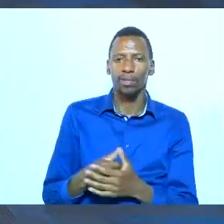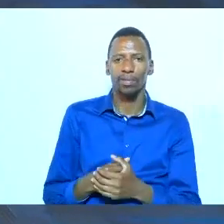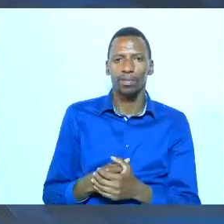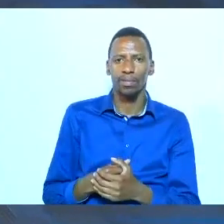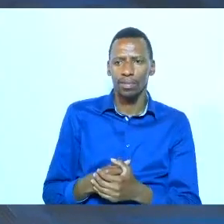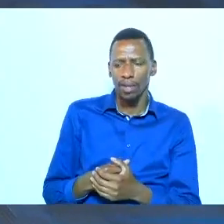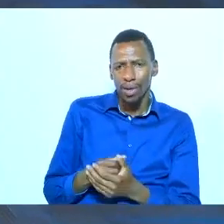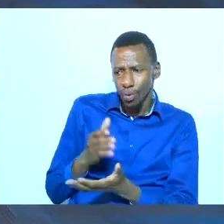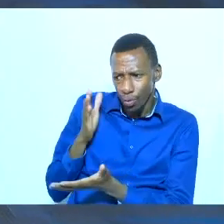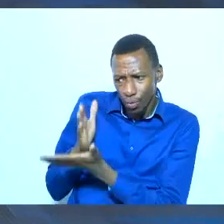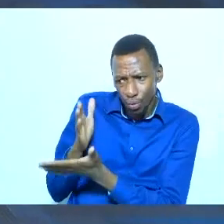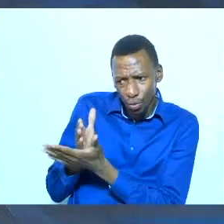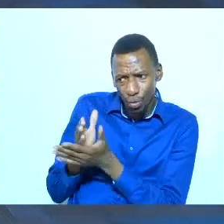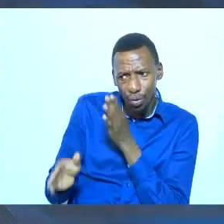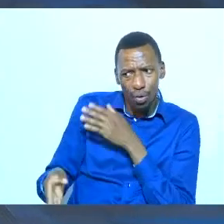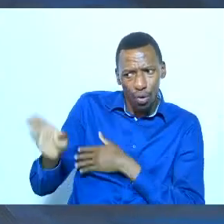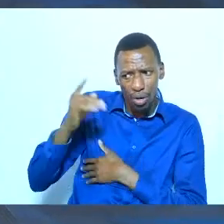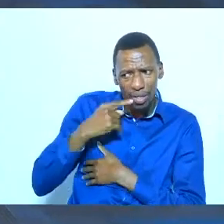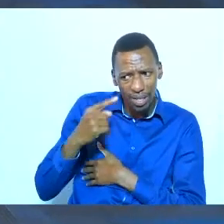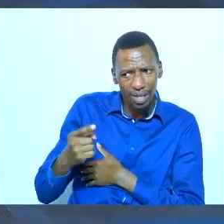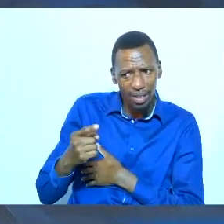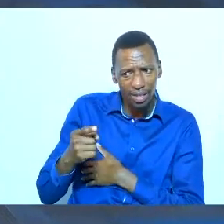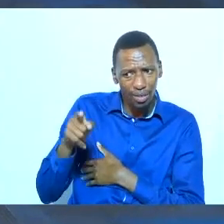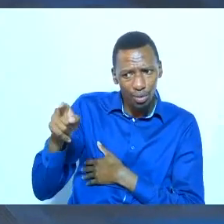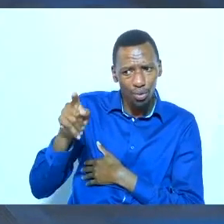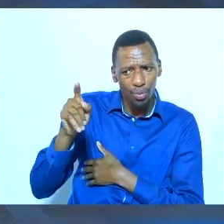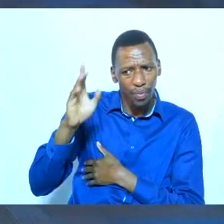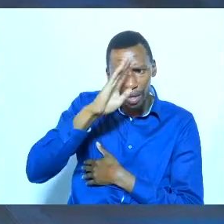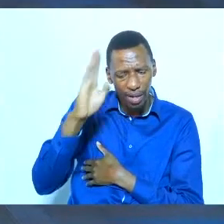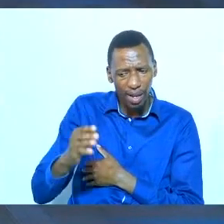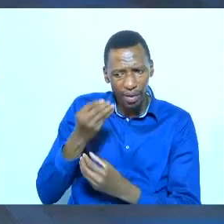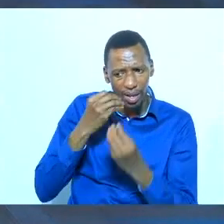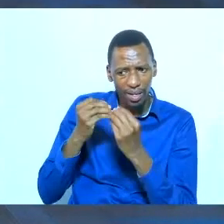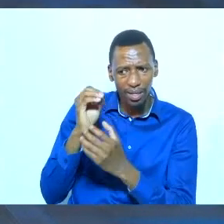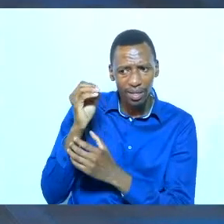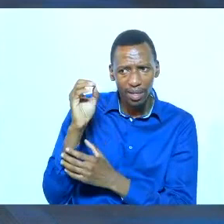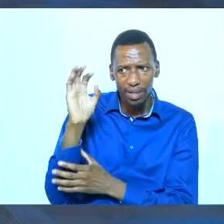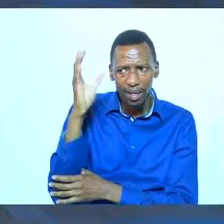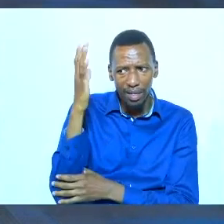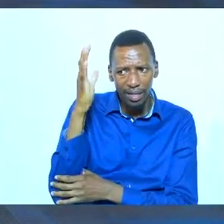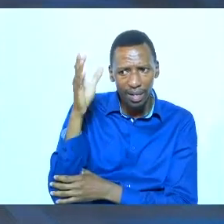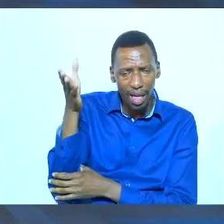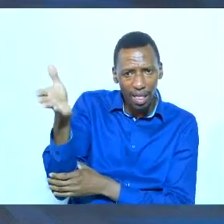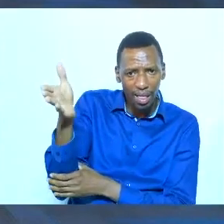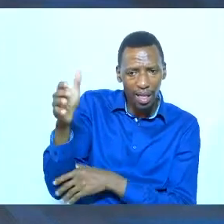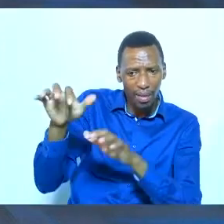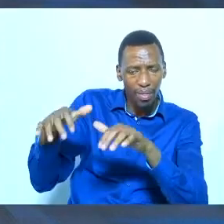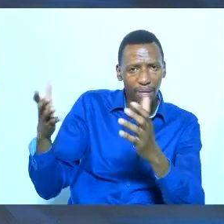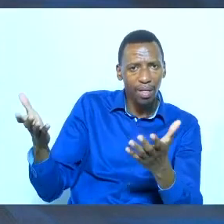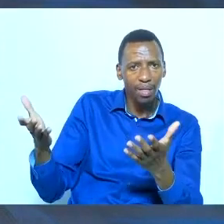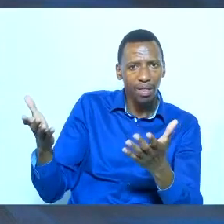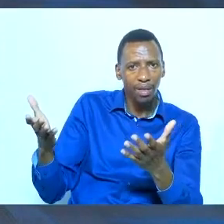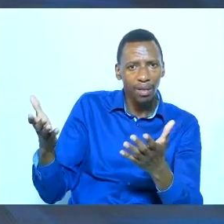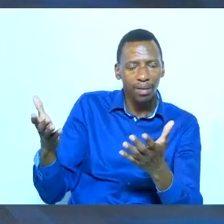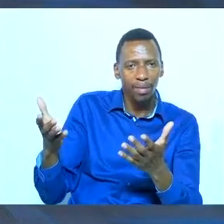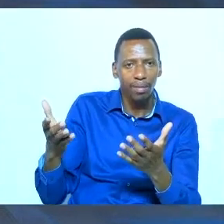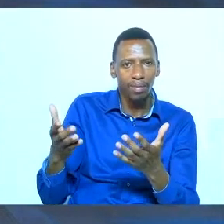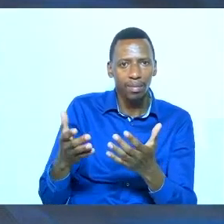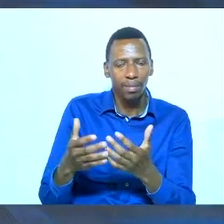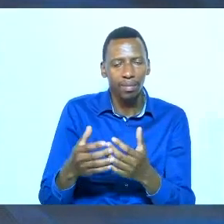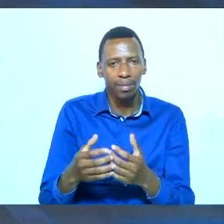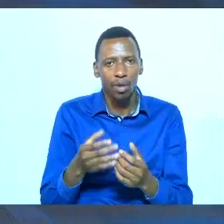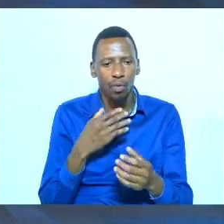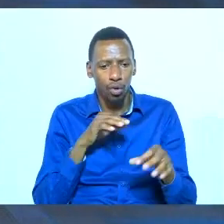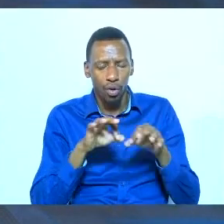did actually God say, you shall not eat of the tree in the garden? If you want to break up this